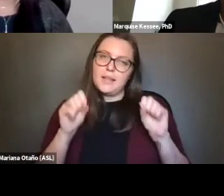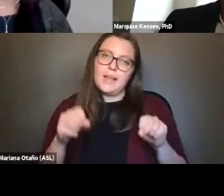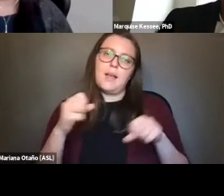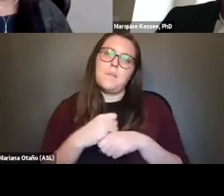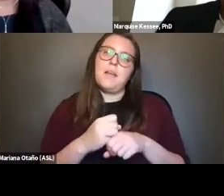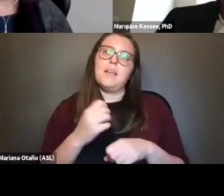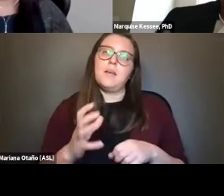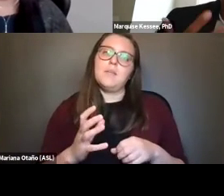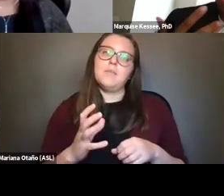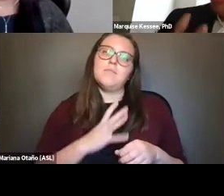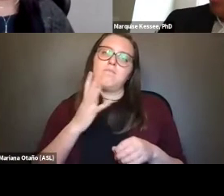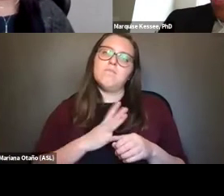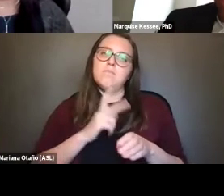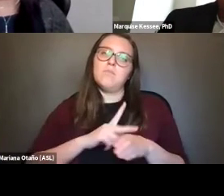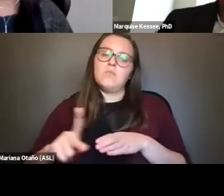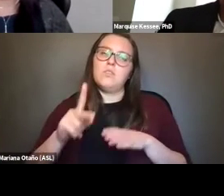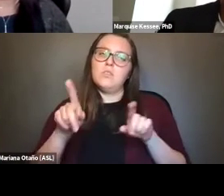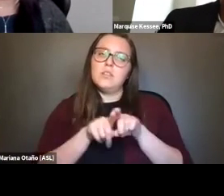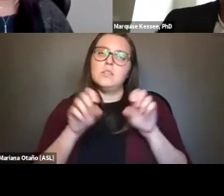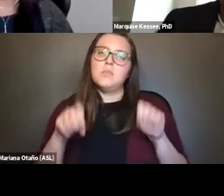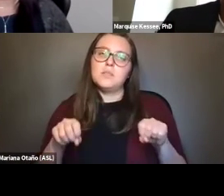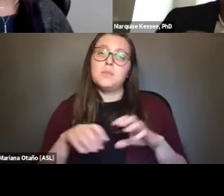possible. When you start looking